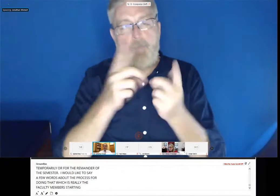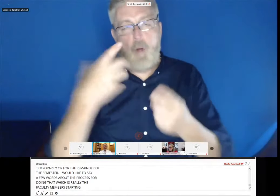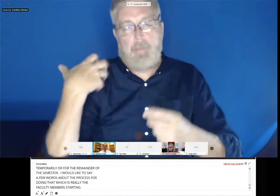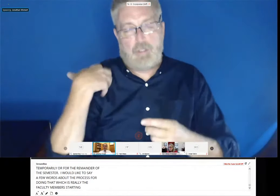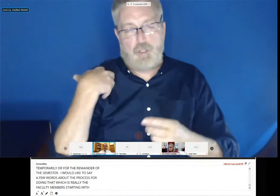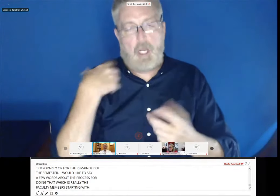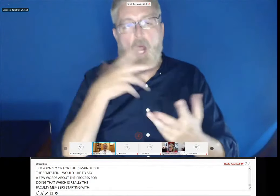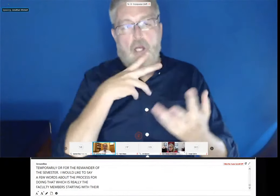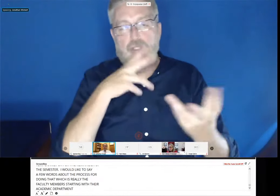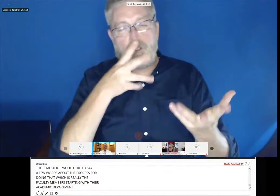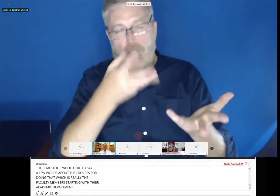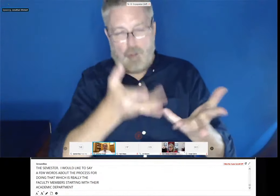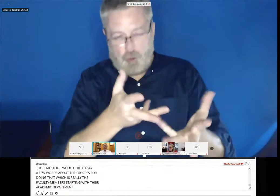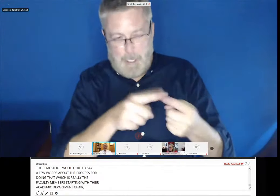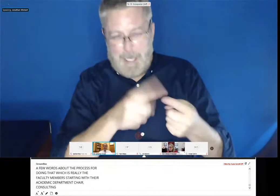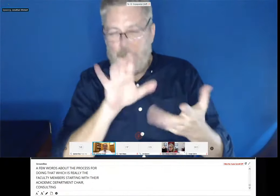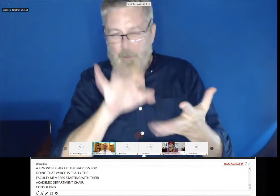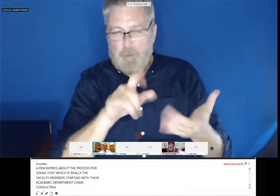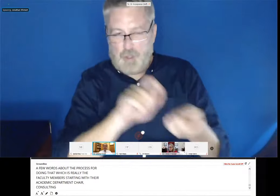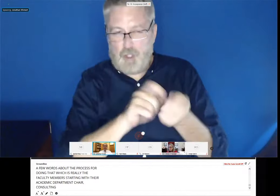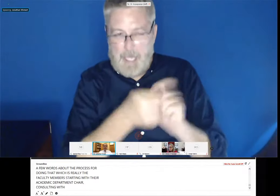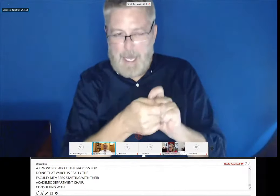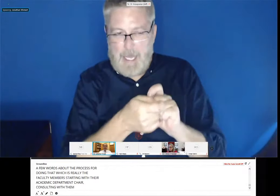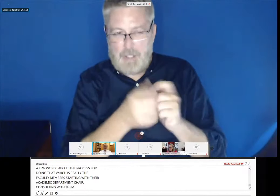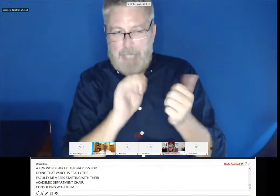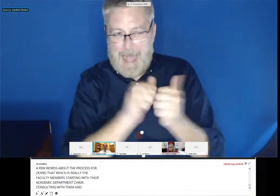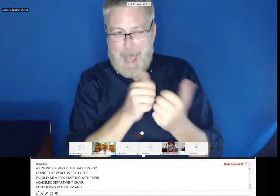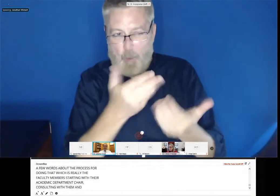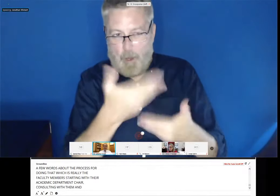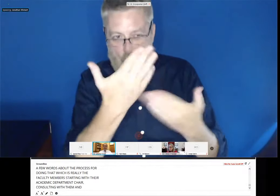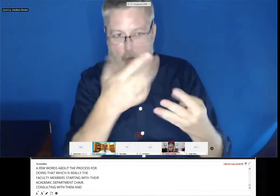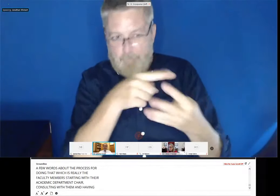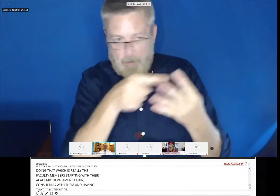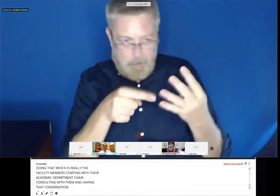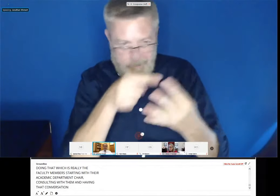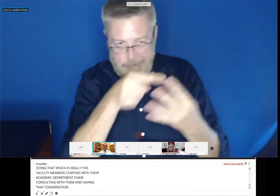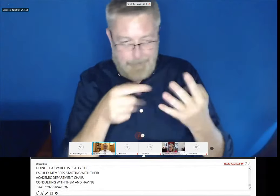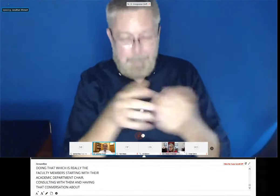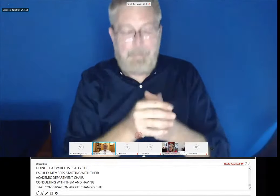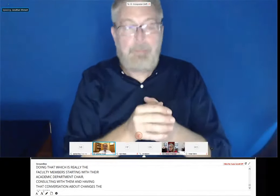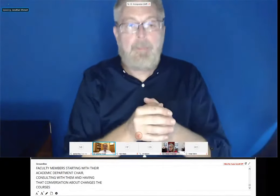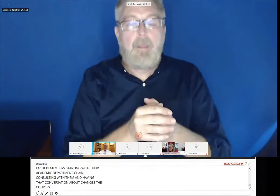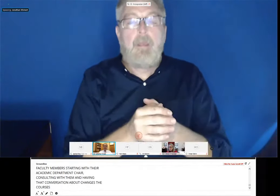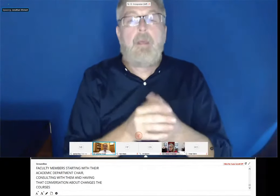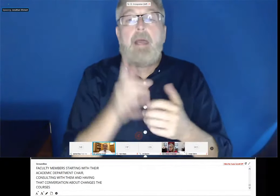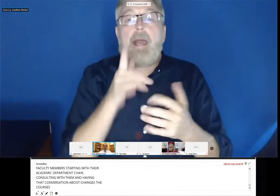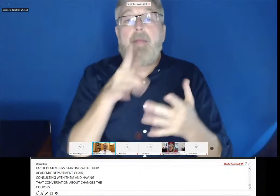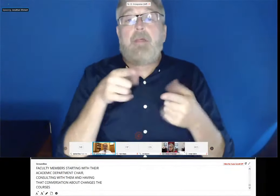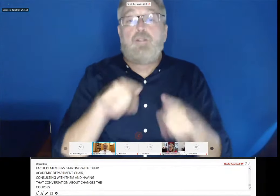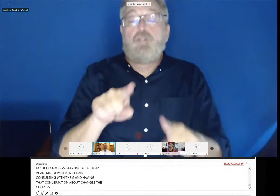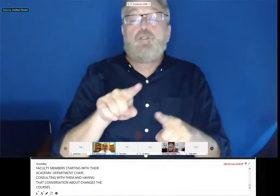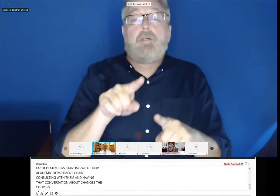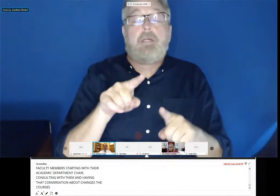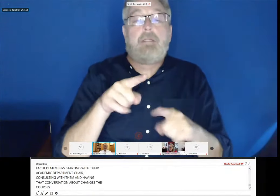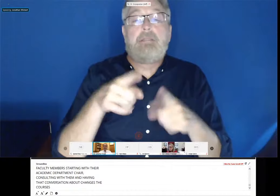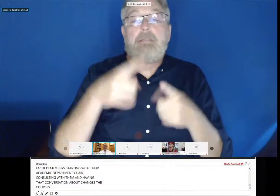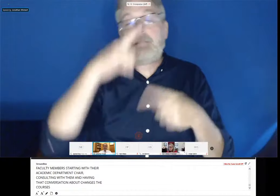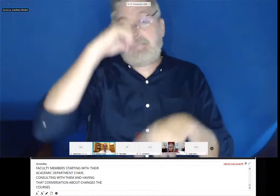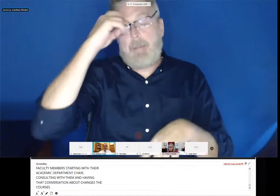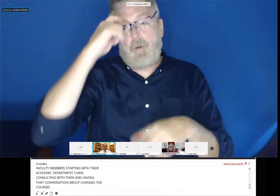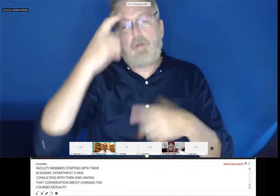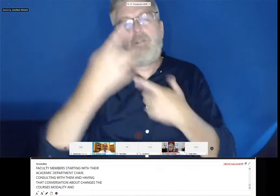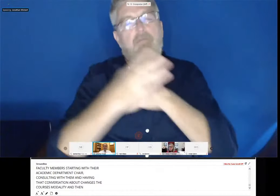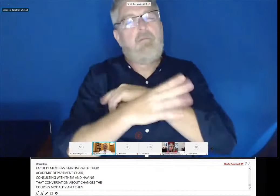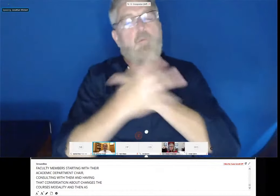that conversation about changing the course's modality. And then, as we have really done throughout the summer for fall planning,